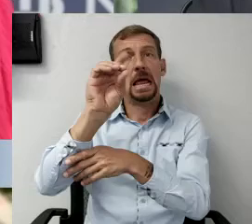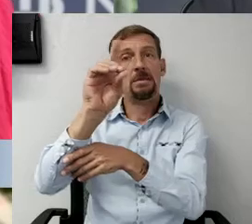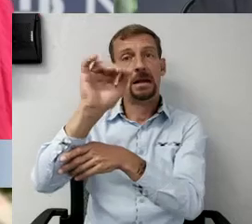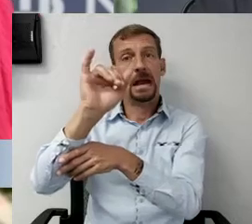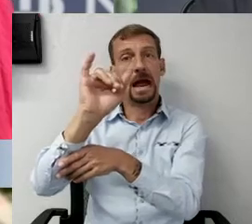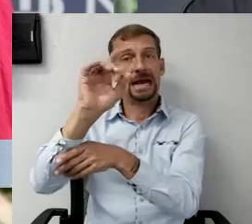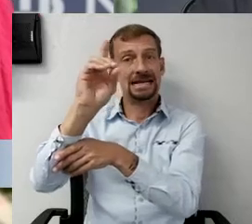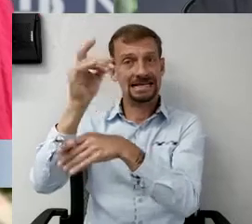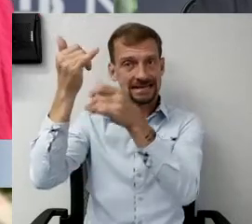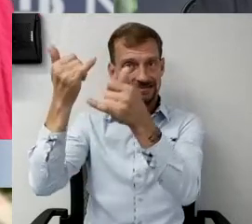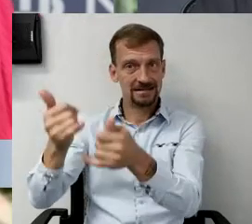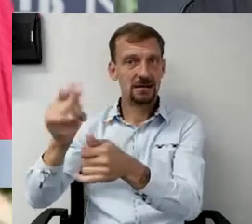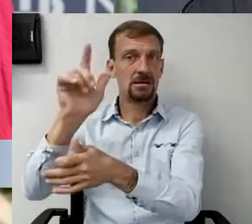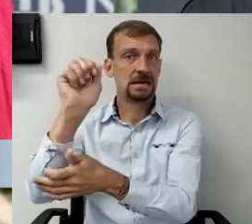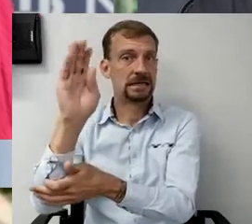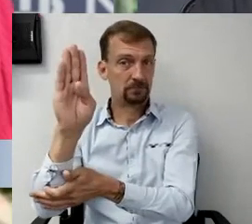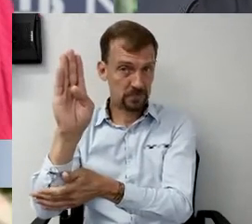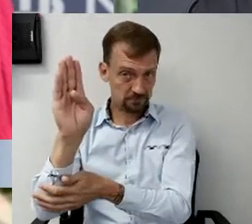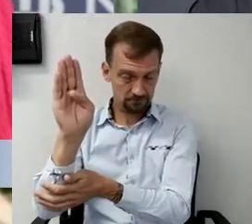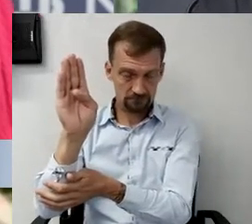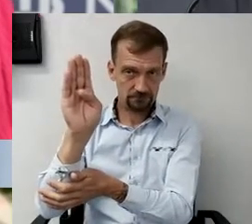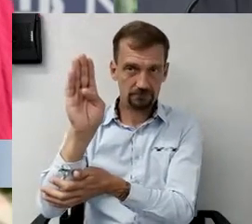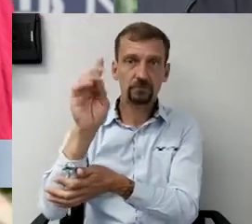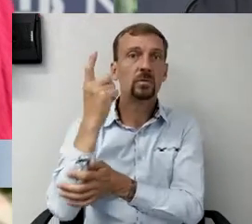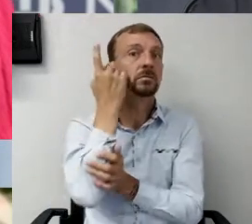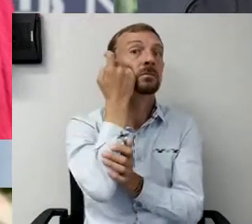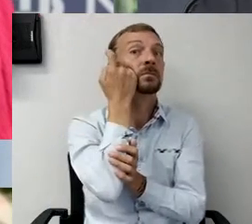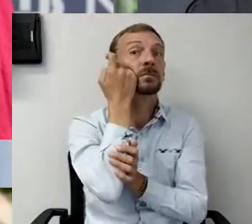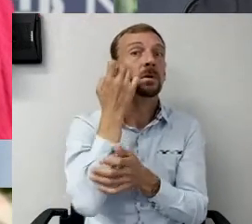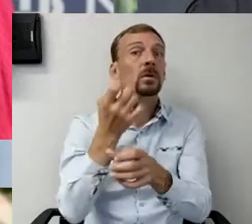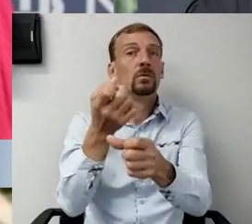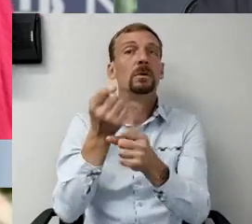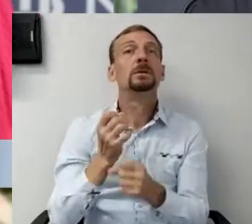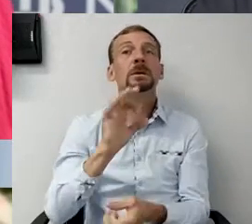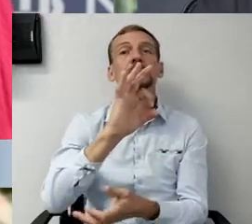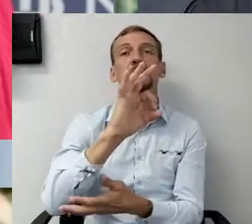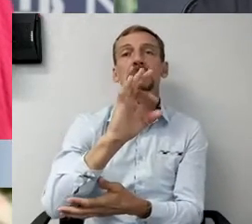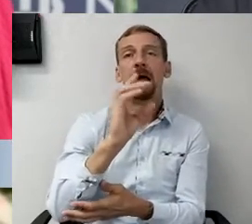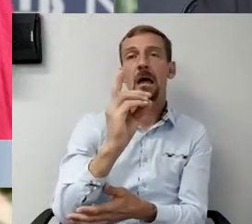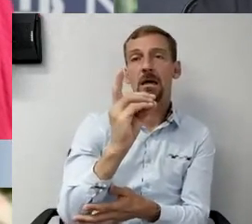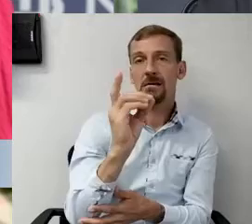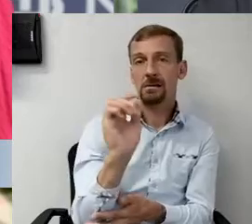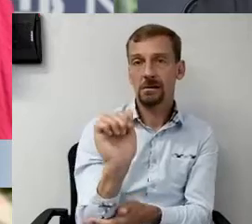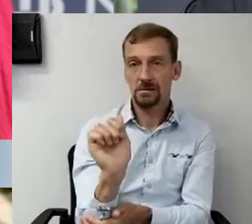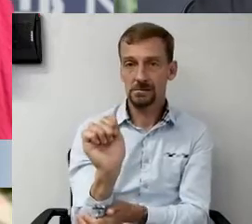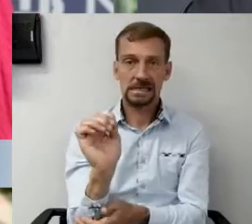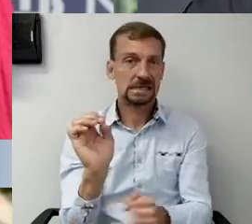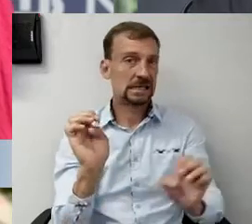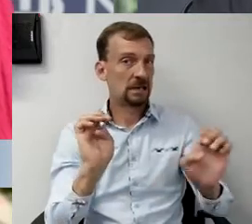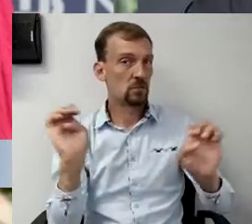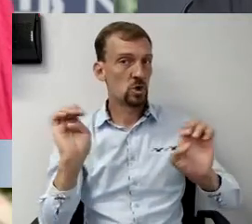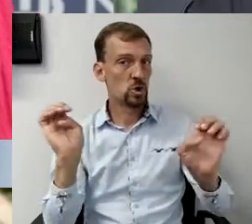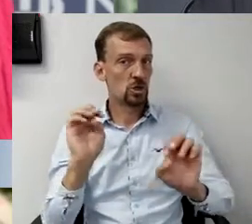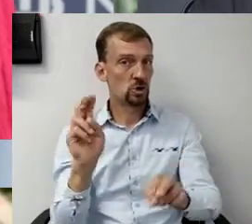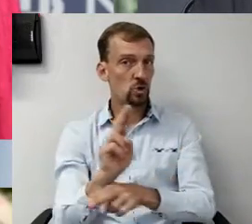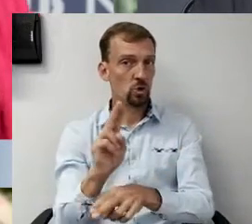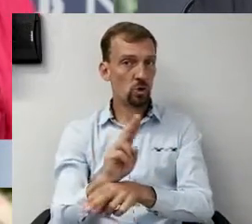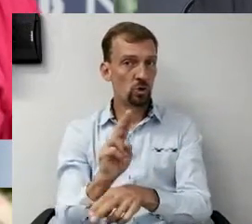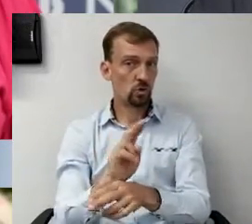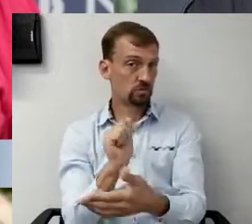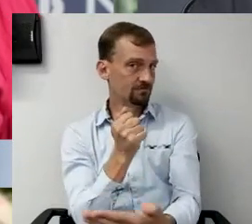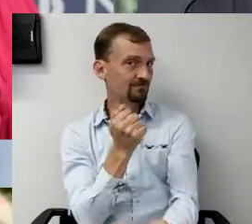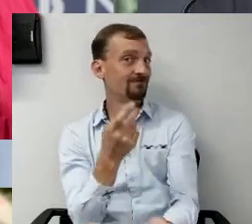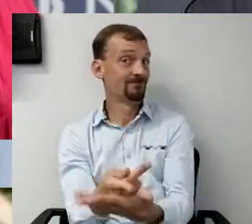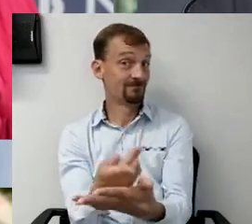so Abbott Laboratories, just received FDA emergency use